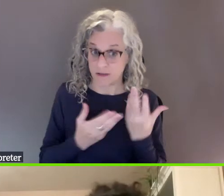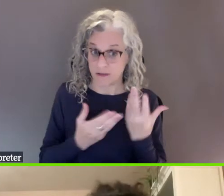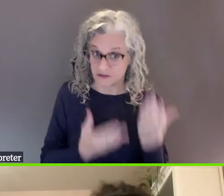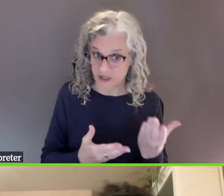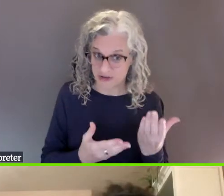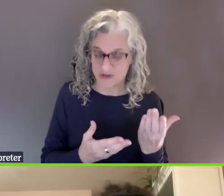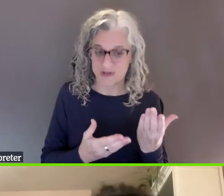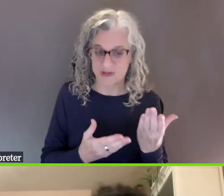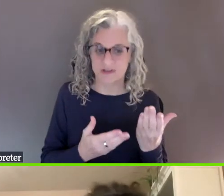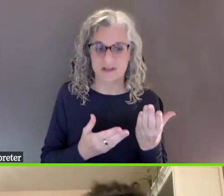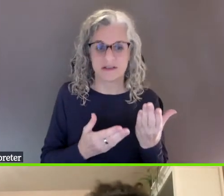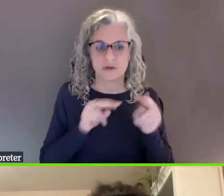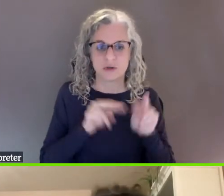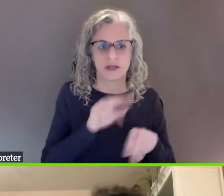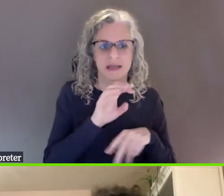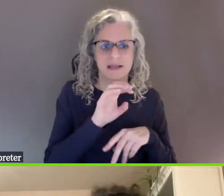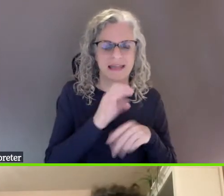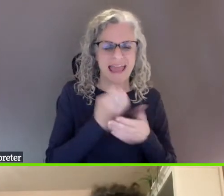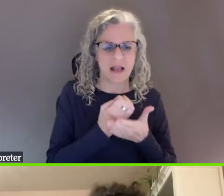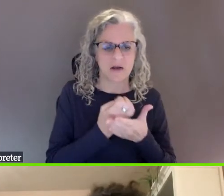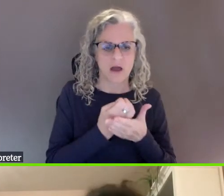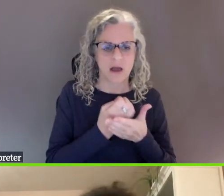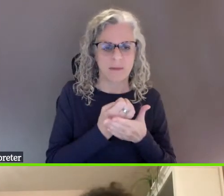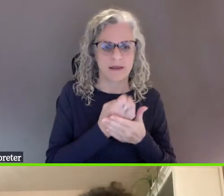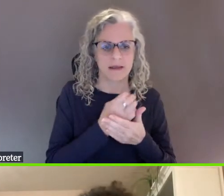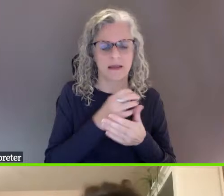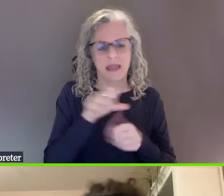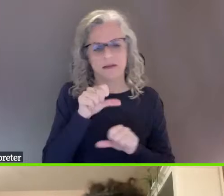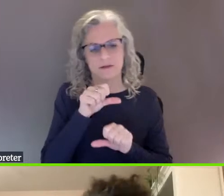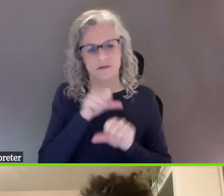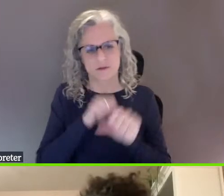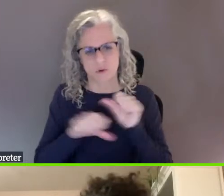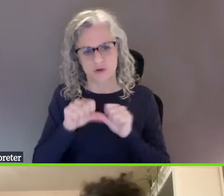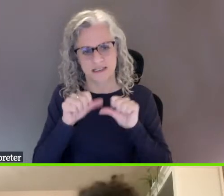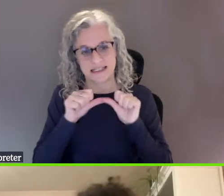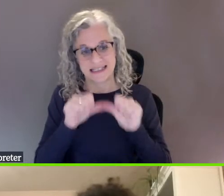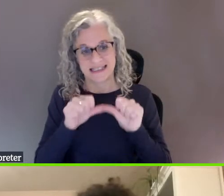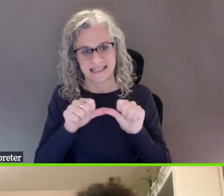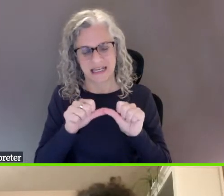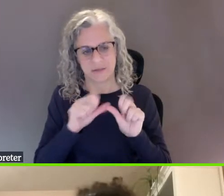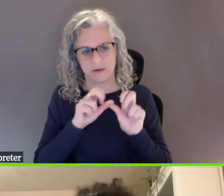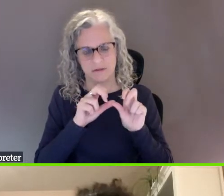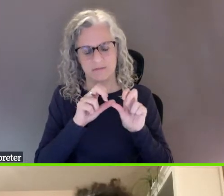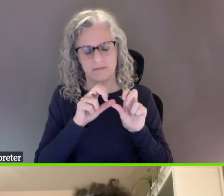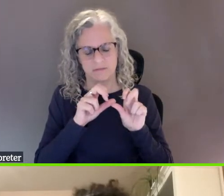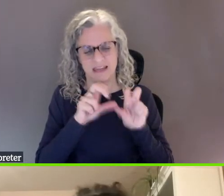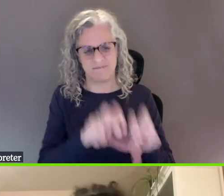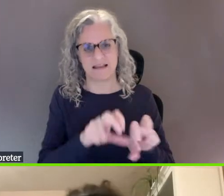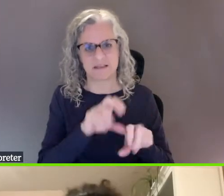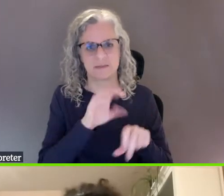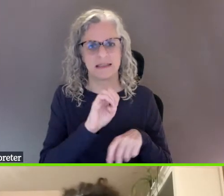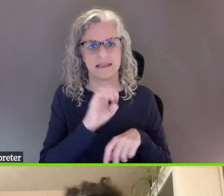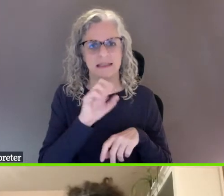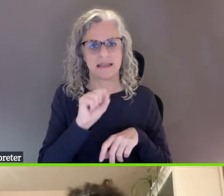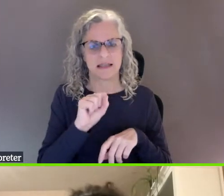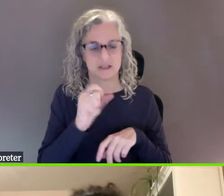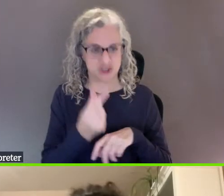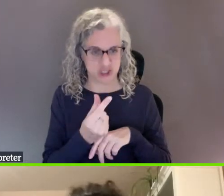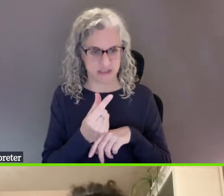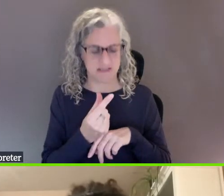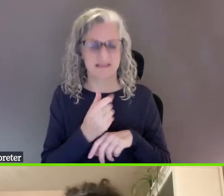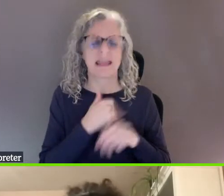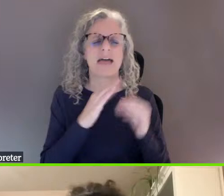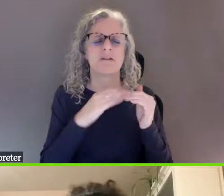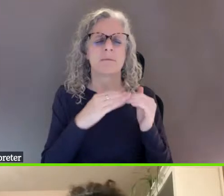into ESGs, which are economic and socially sustainable investments. And those have kind of like minimum requirements that